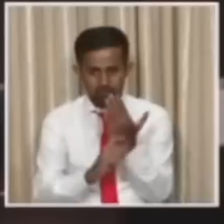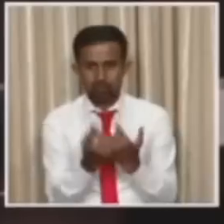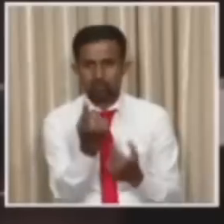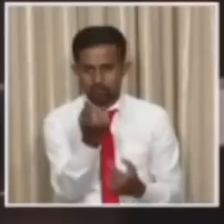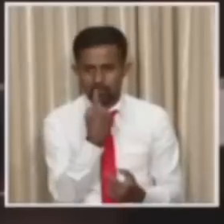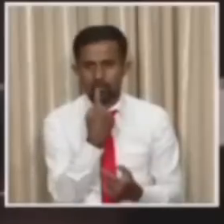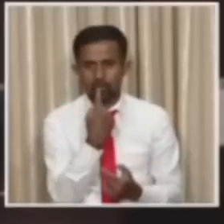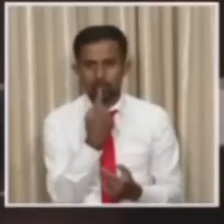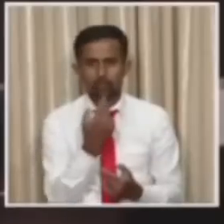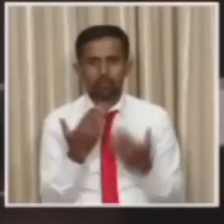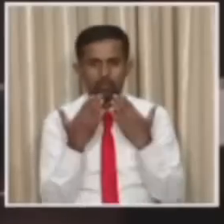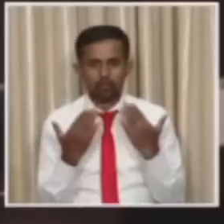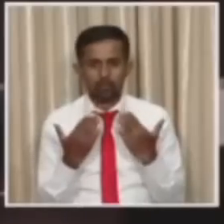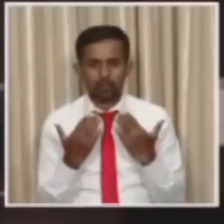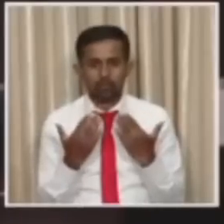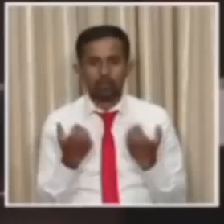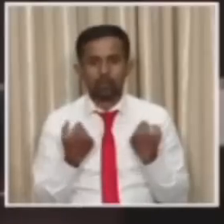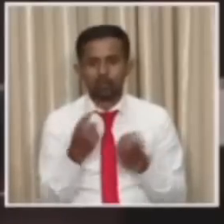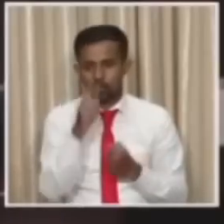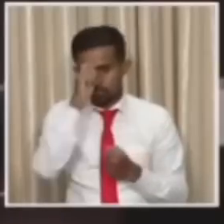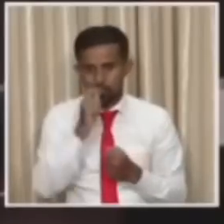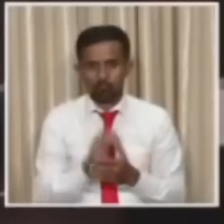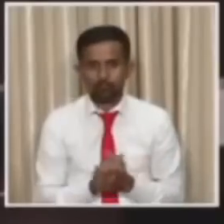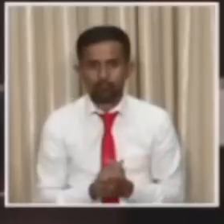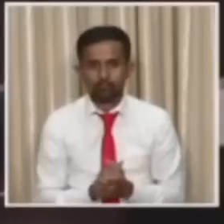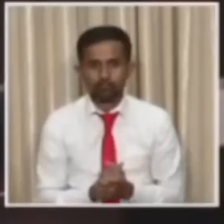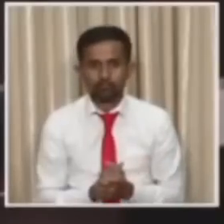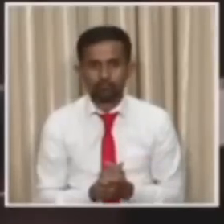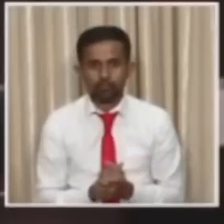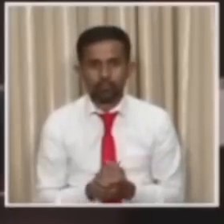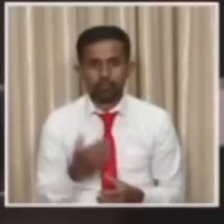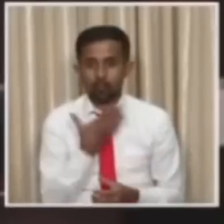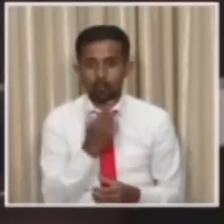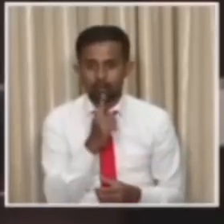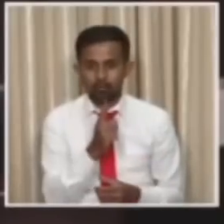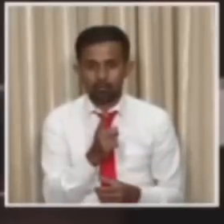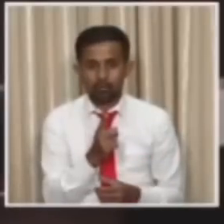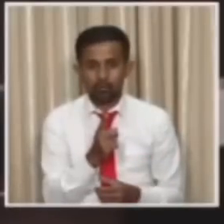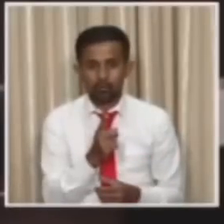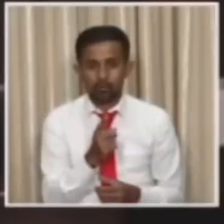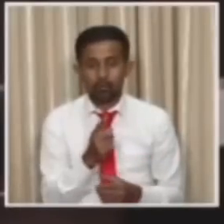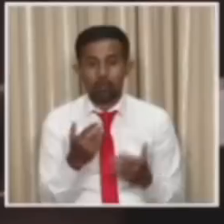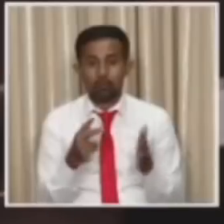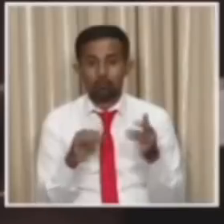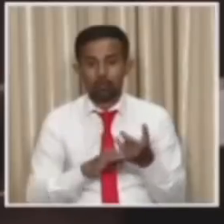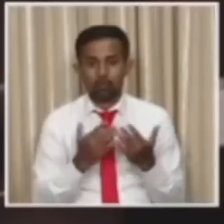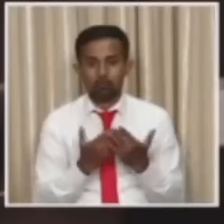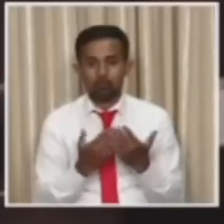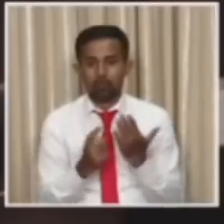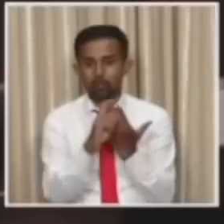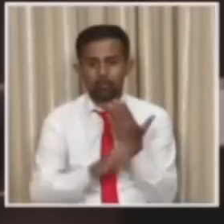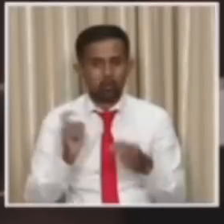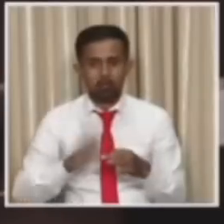you. Honorable Chair, Ramesh Patir Namatuma Kiwa, Videshamatuma Ganaman Borukiwa Kila. This is a article like Tilam Borukiwa